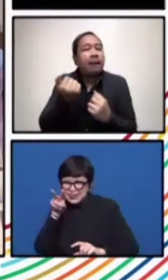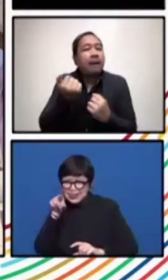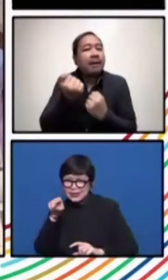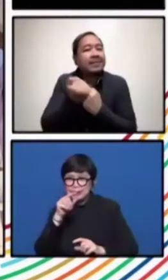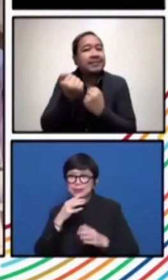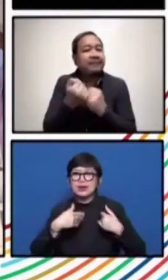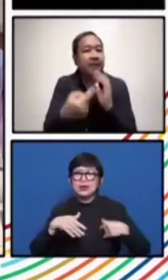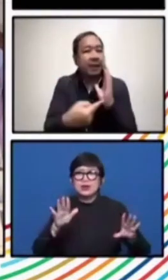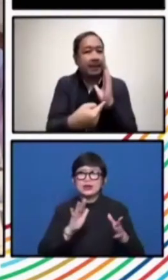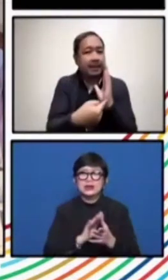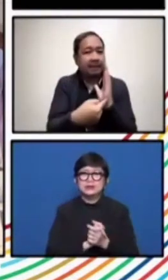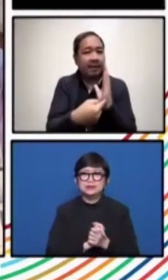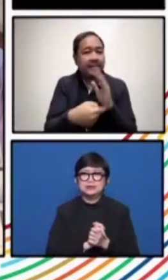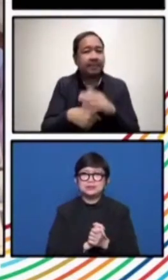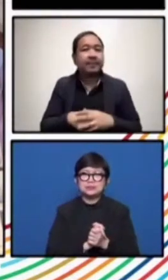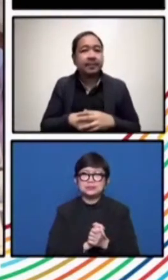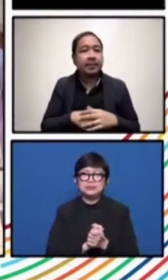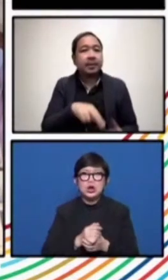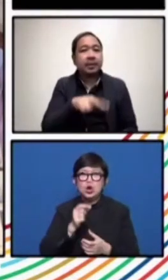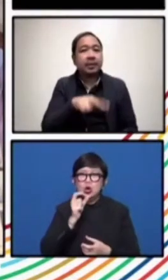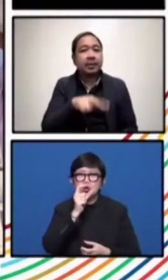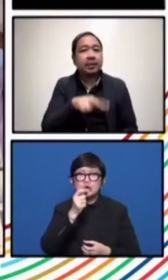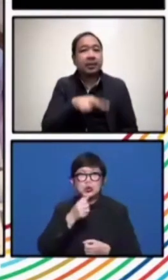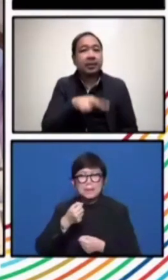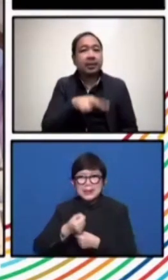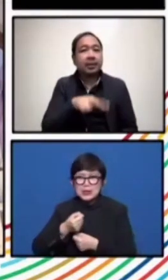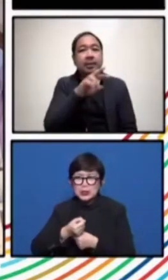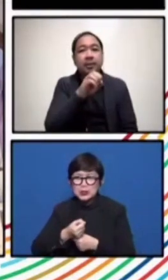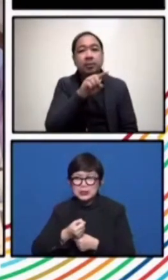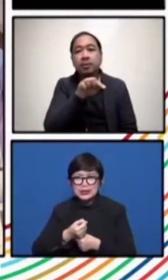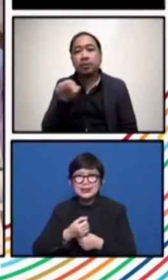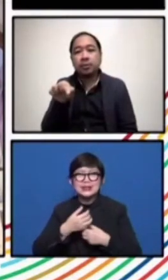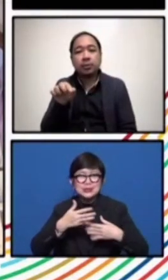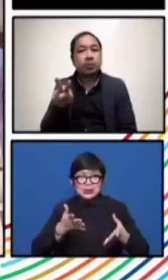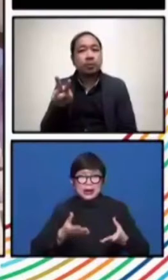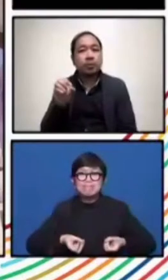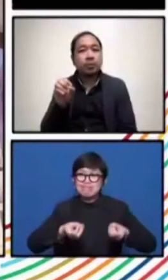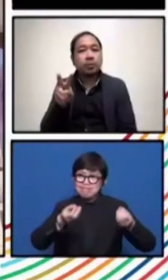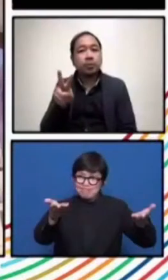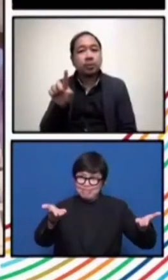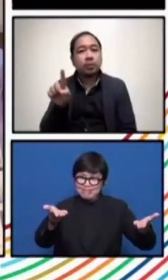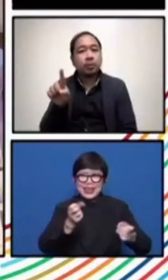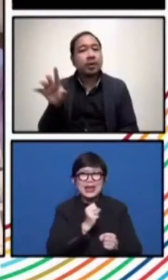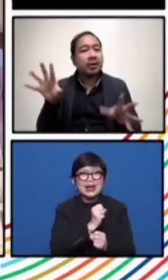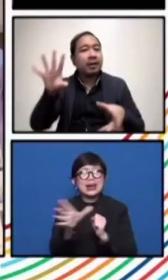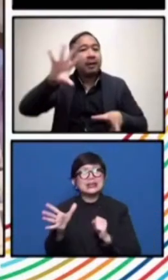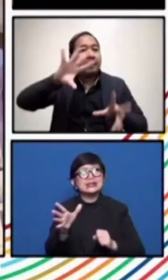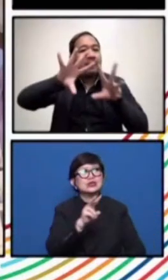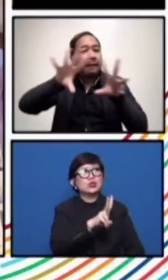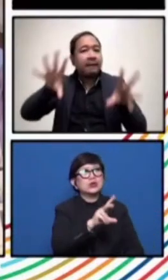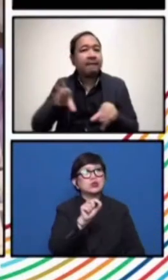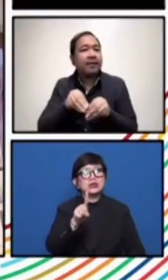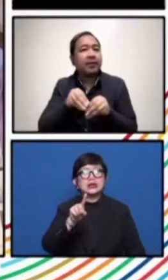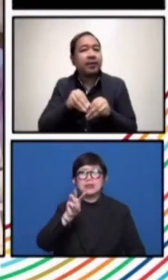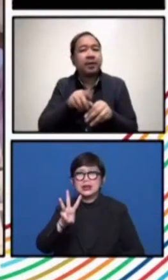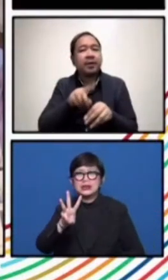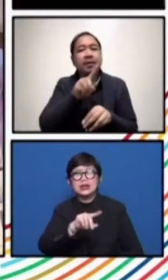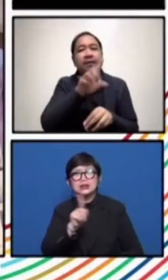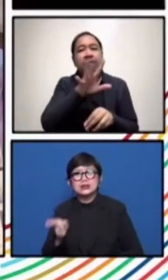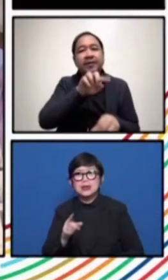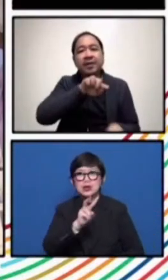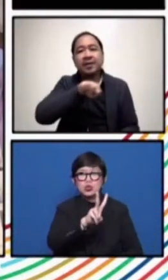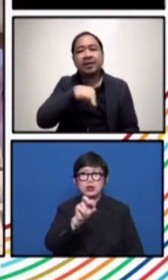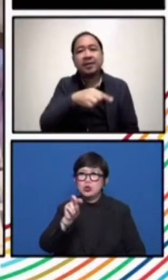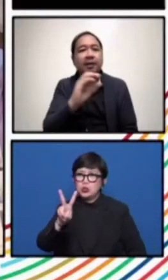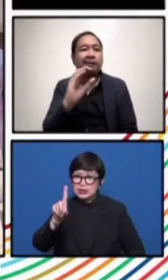2013 to 2021 there were 2215 200 of